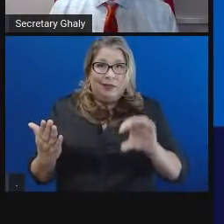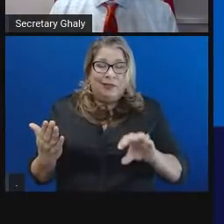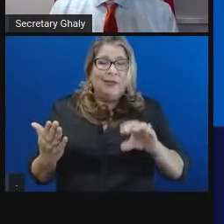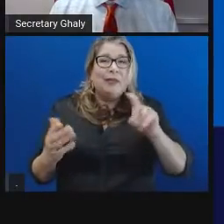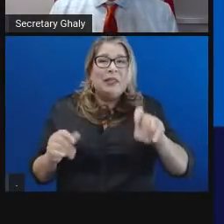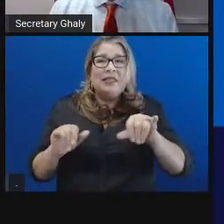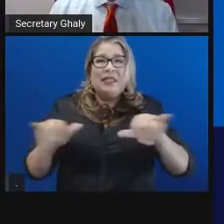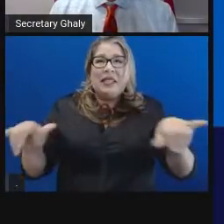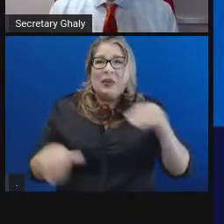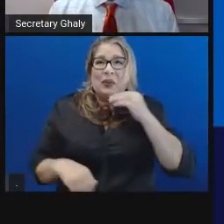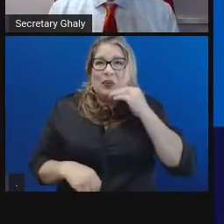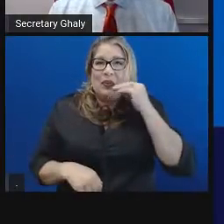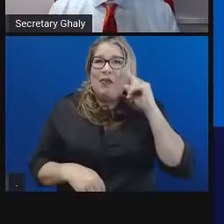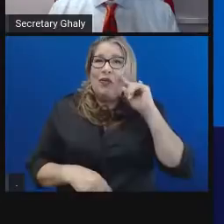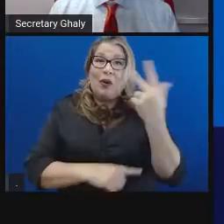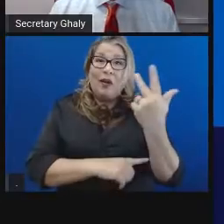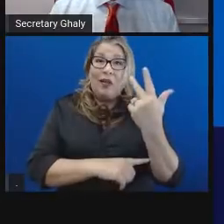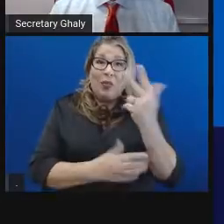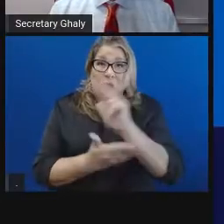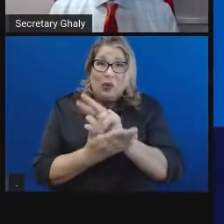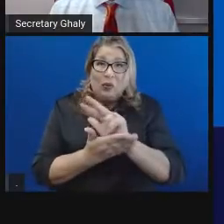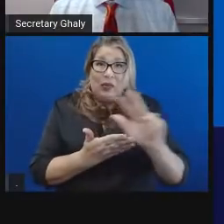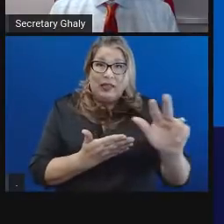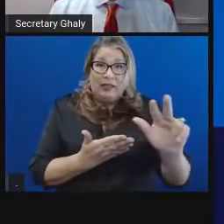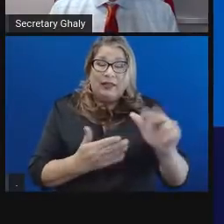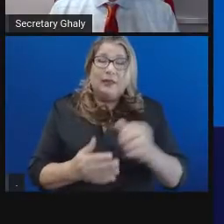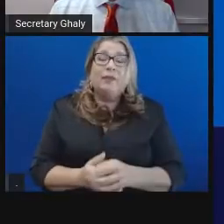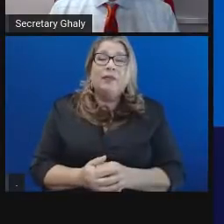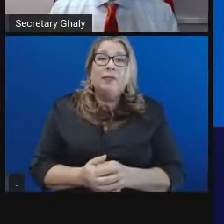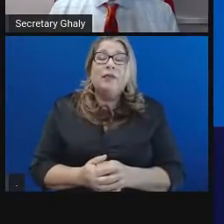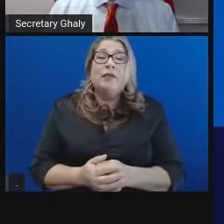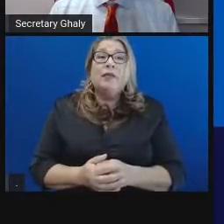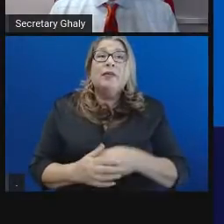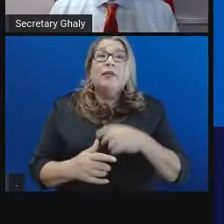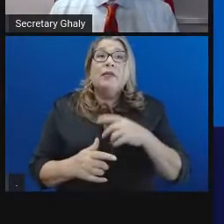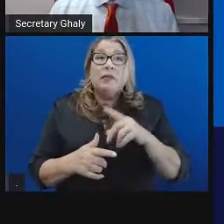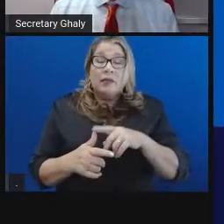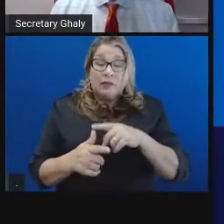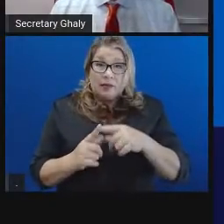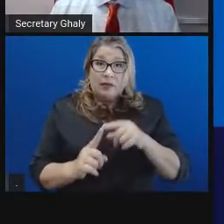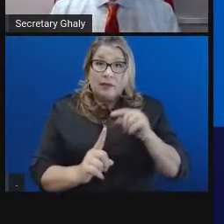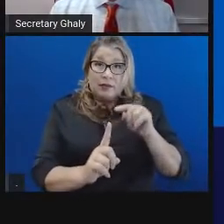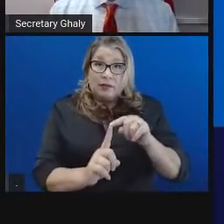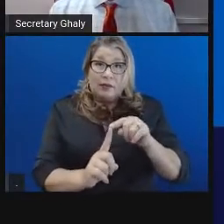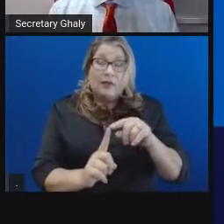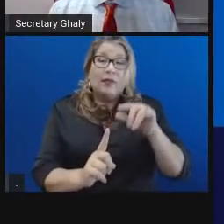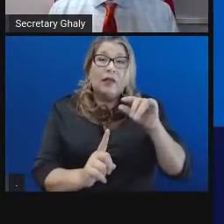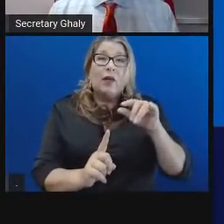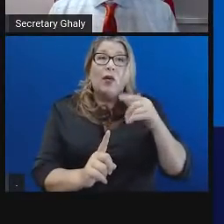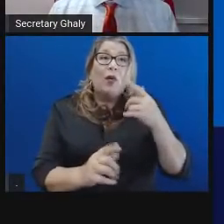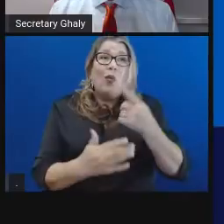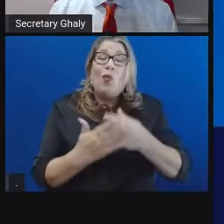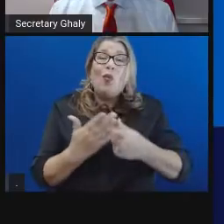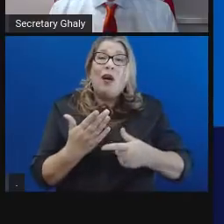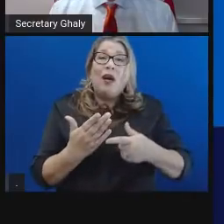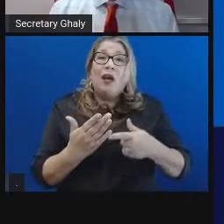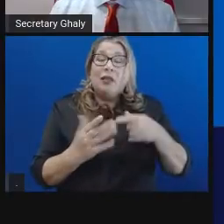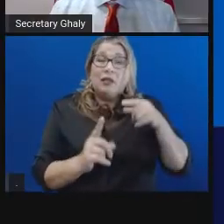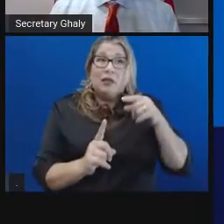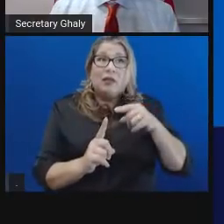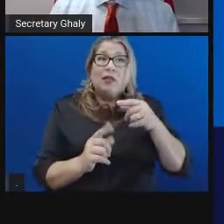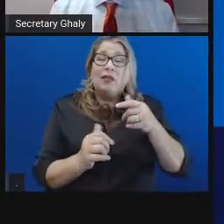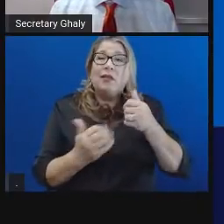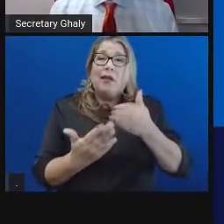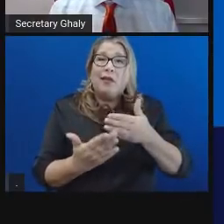at least 3 weeks, and that the trigger to come into the regional stay-at-home order was when you had